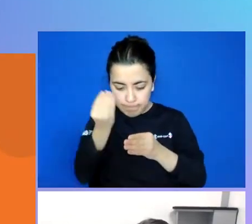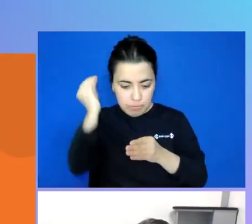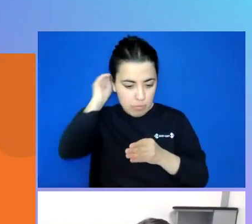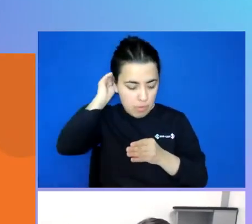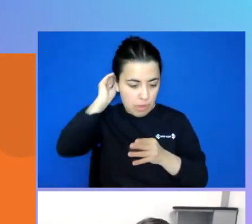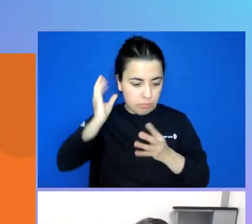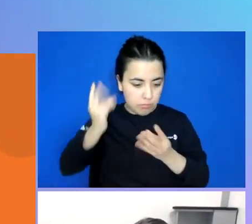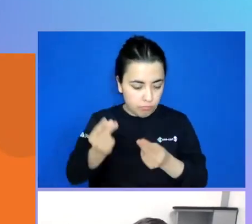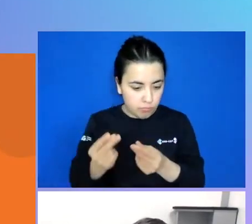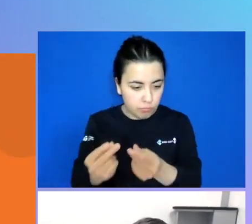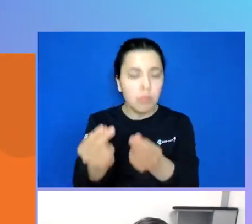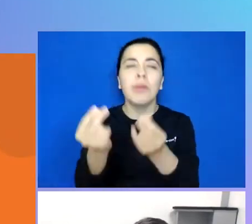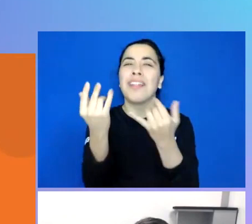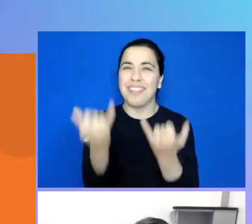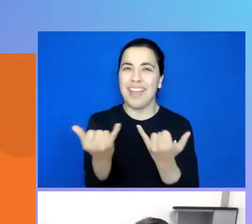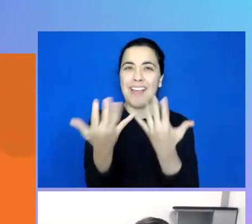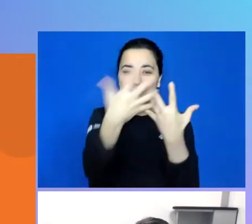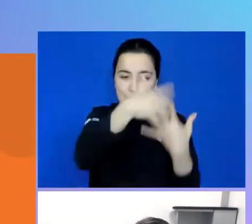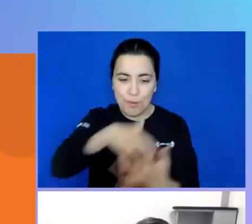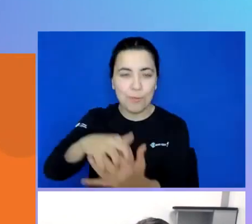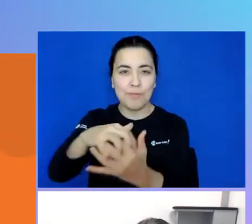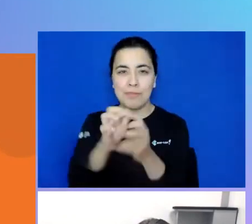all together, that's what we get.